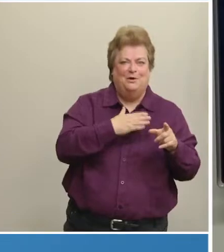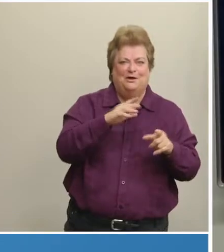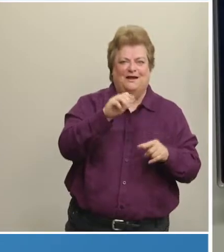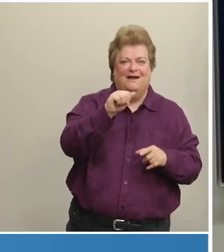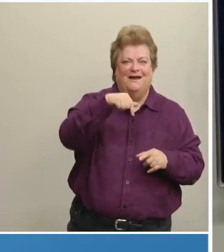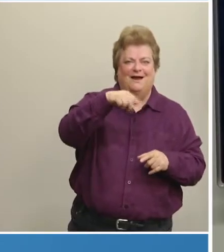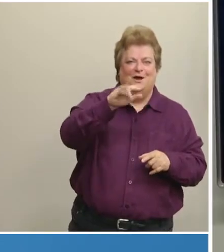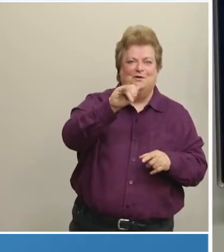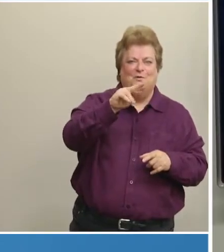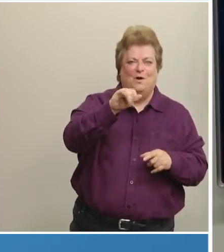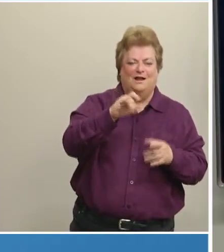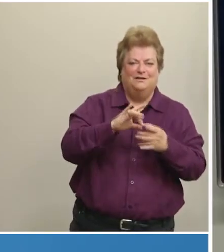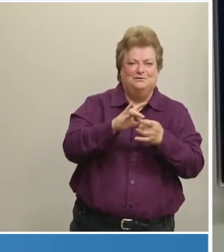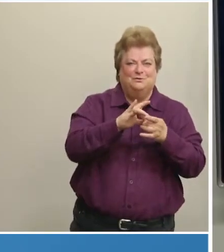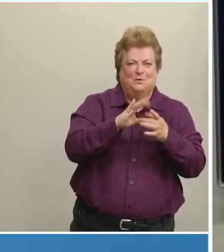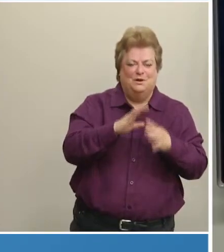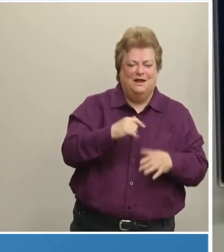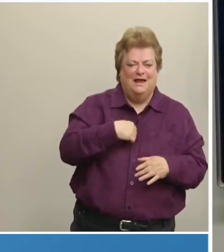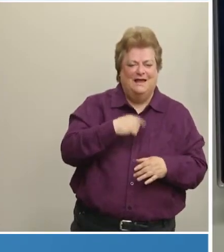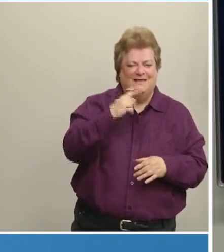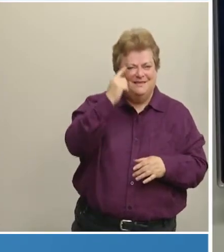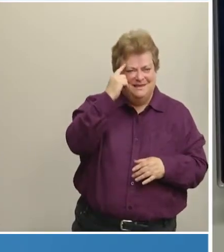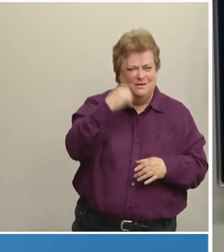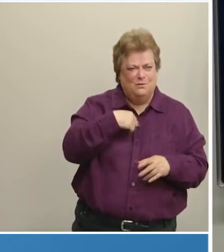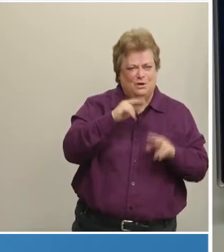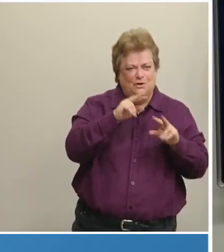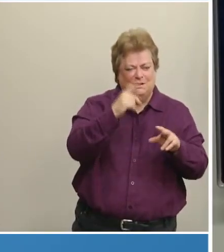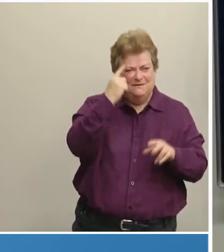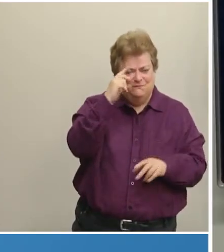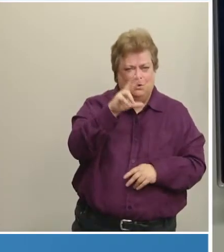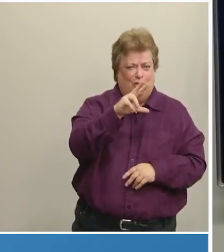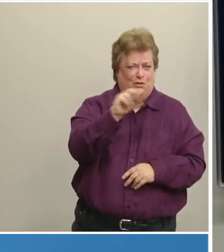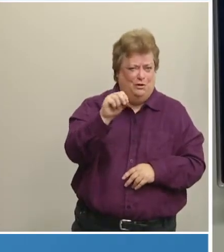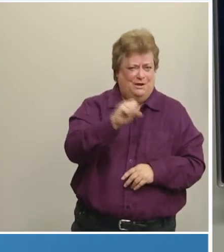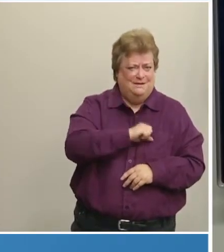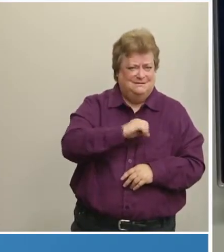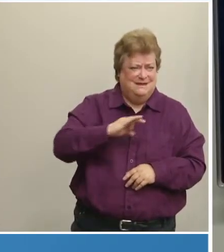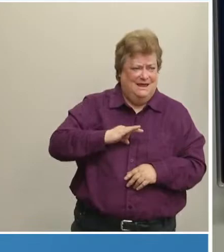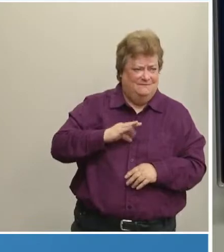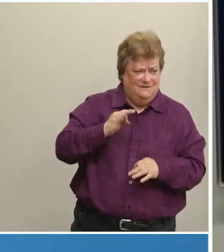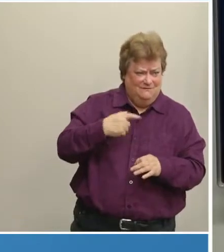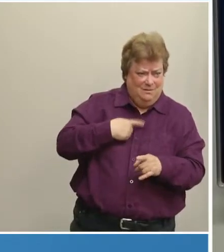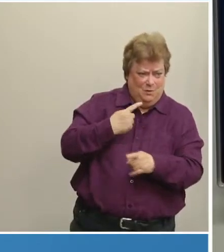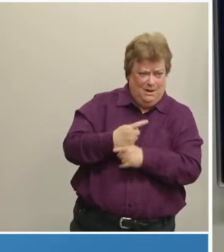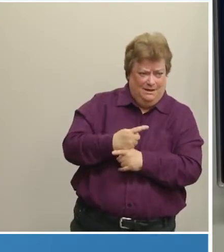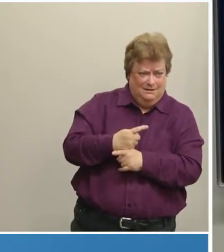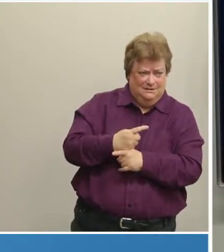this afternoon, and I think we're still looking for about 30 staff members, if I remember right.